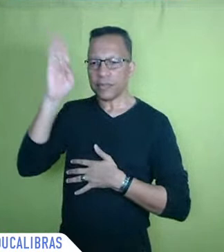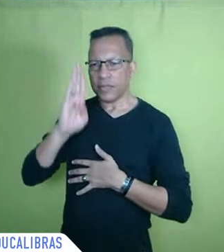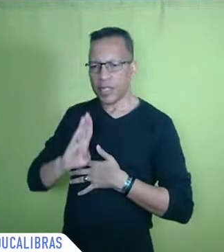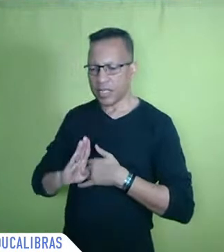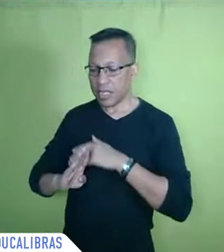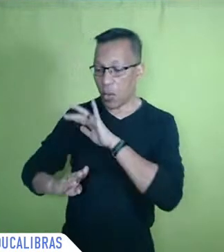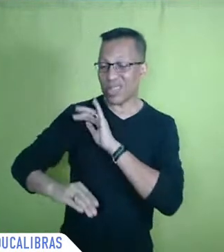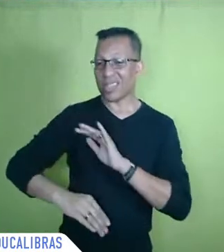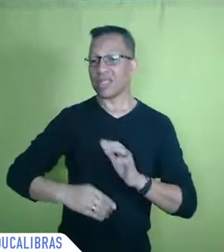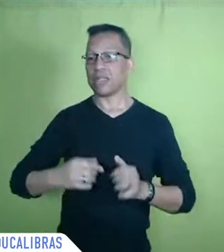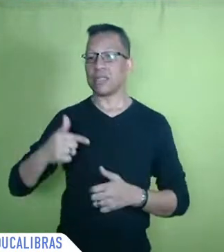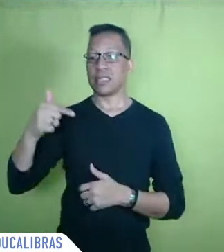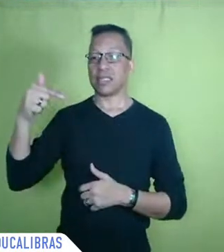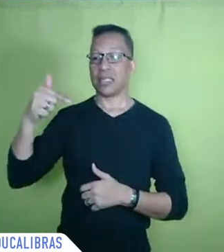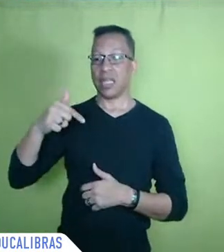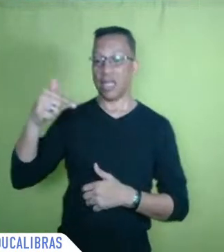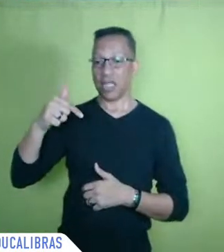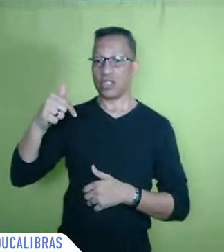debate.